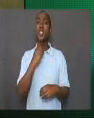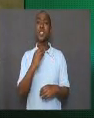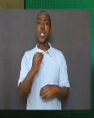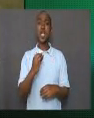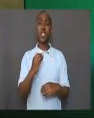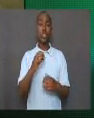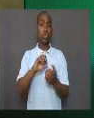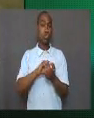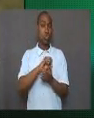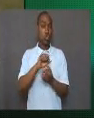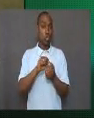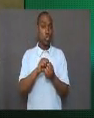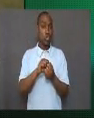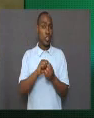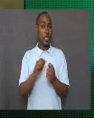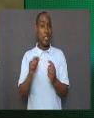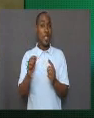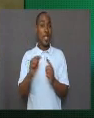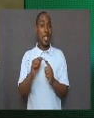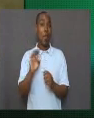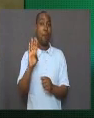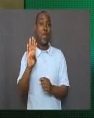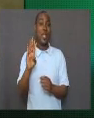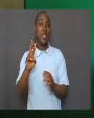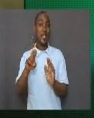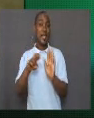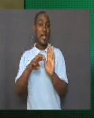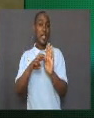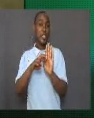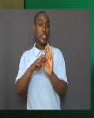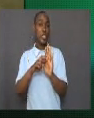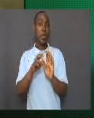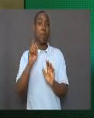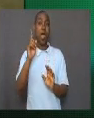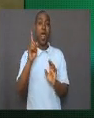with Benedict's reagent in one test tube.